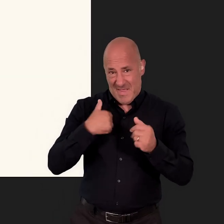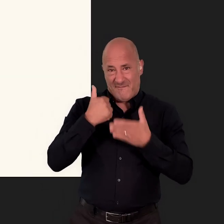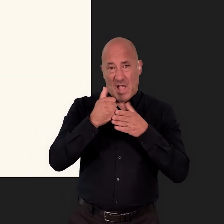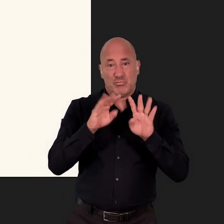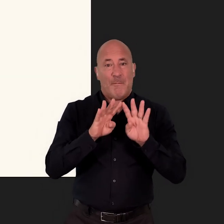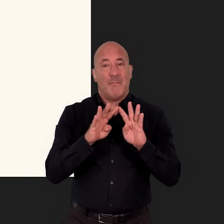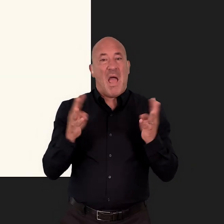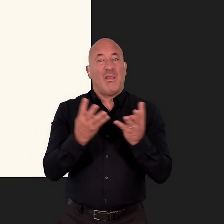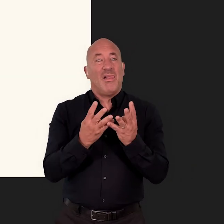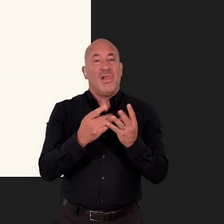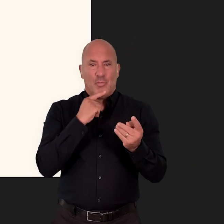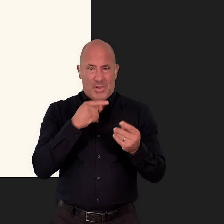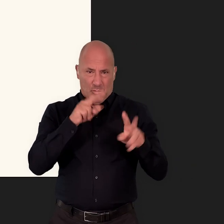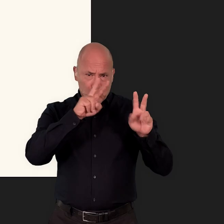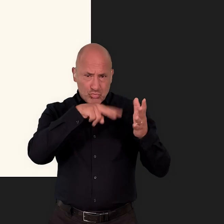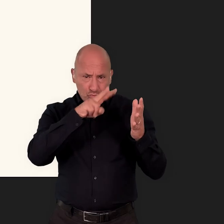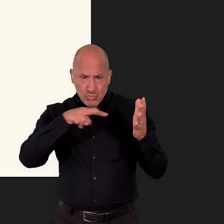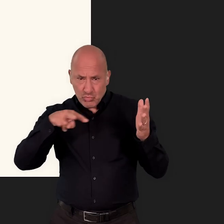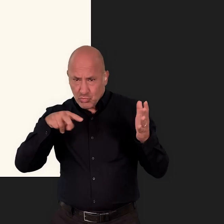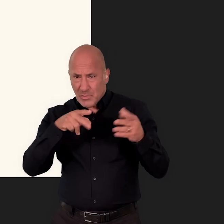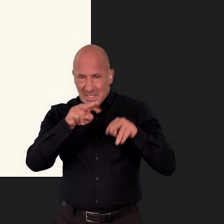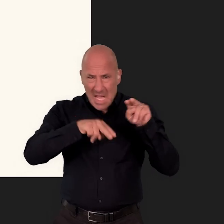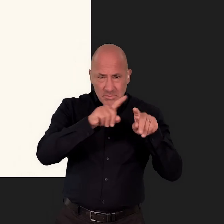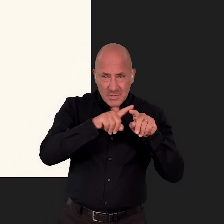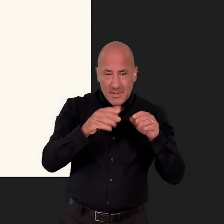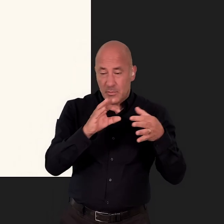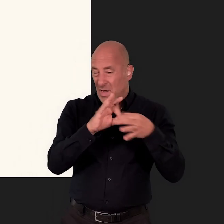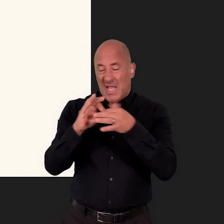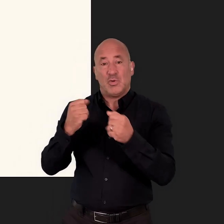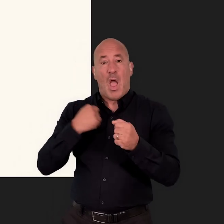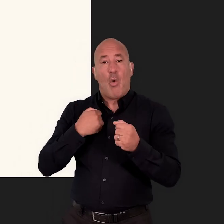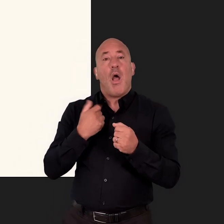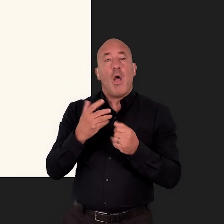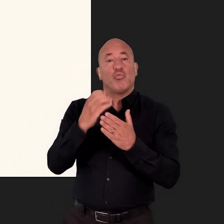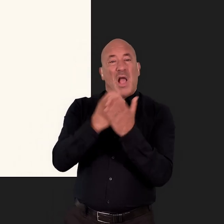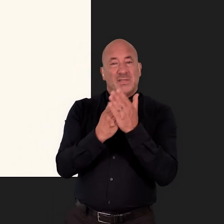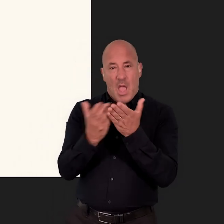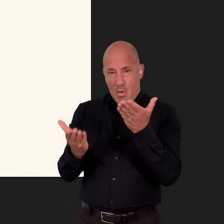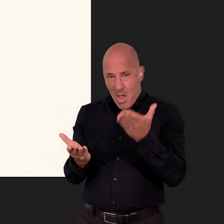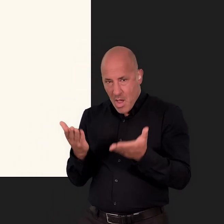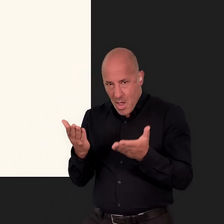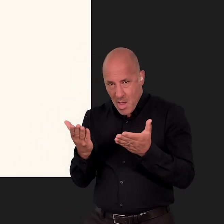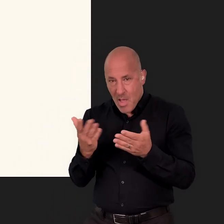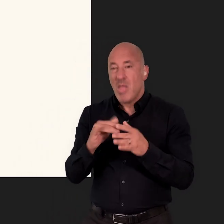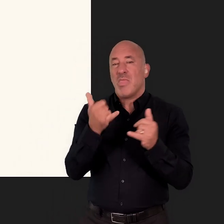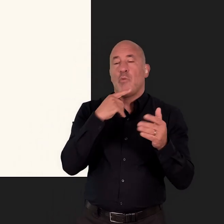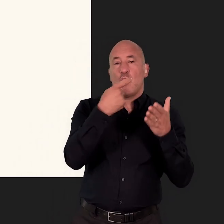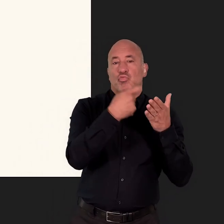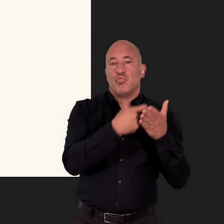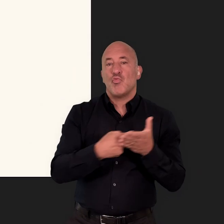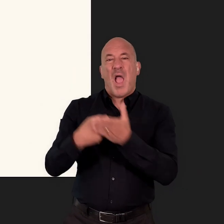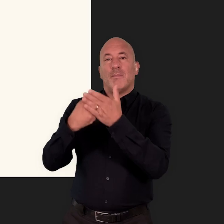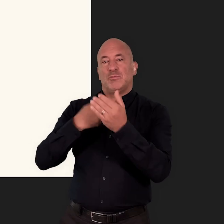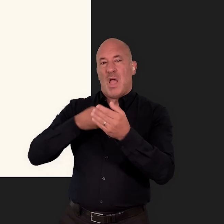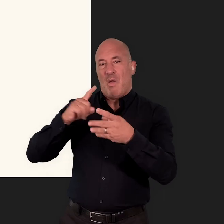The Programme Advisory Panel will then review applications and assessments against balancing criteria and